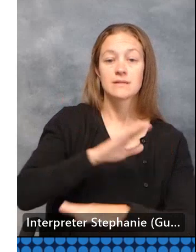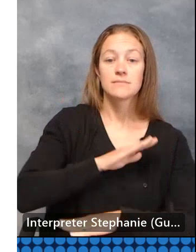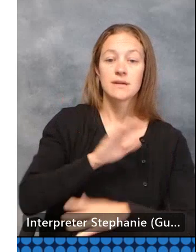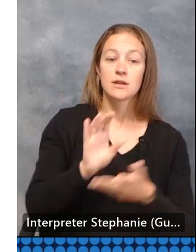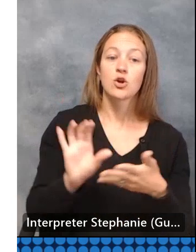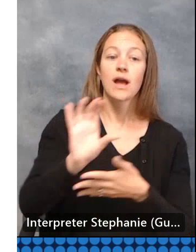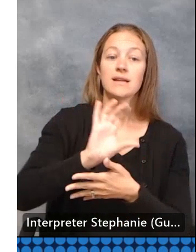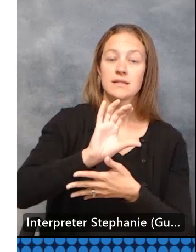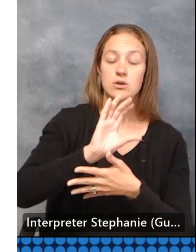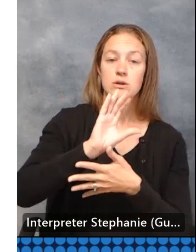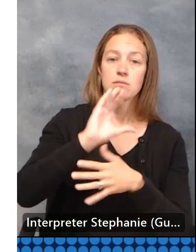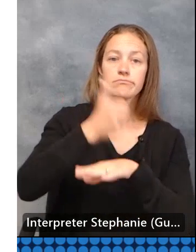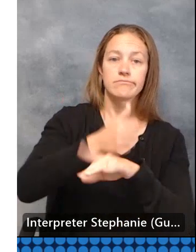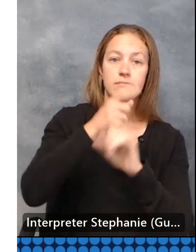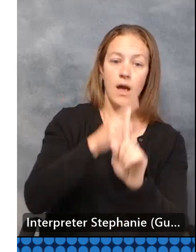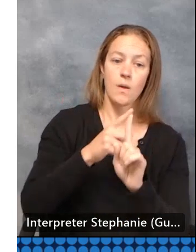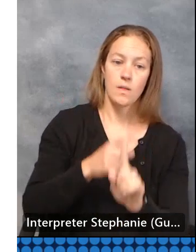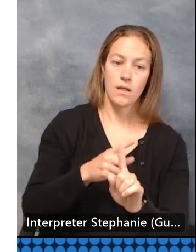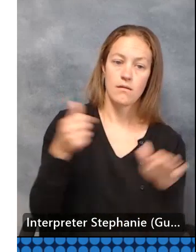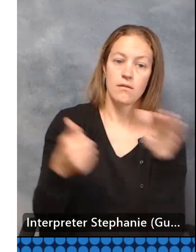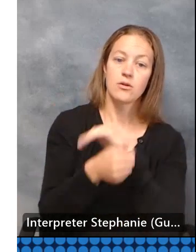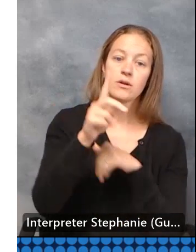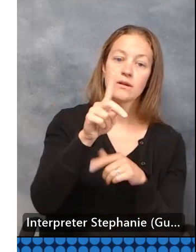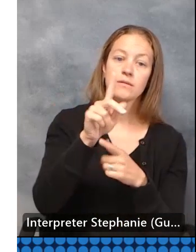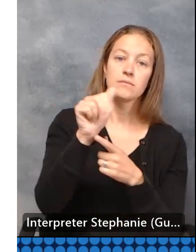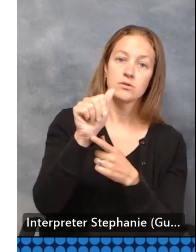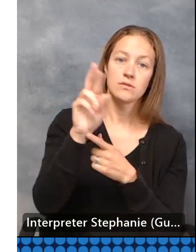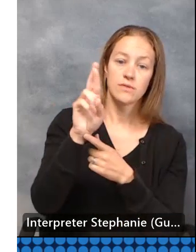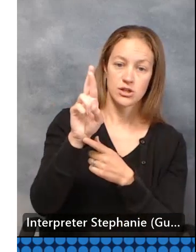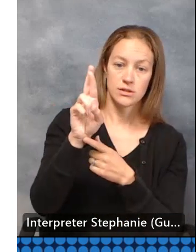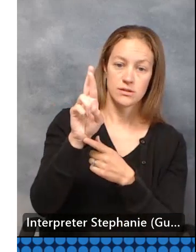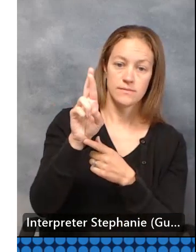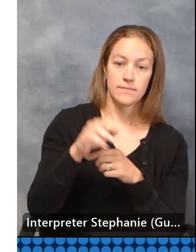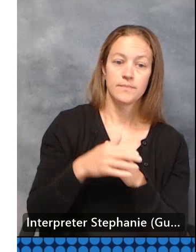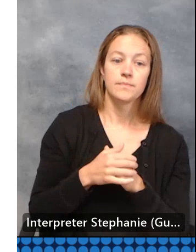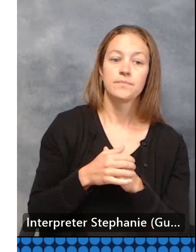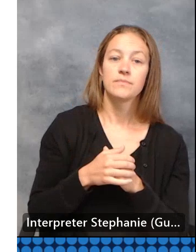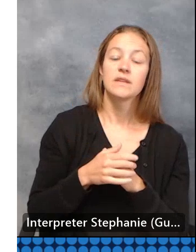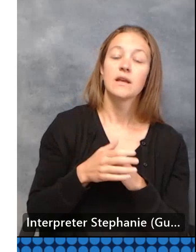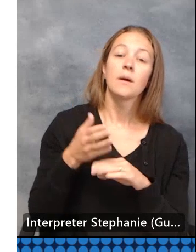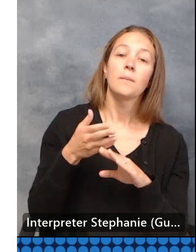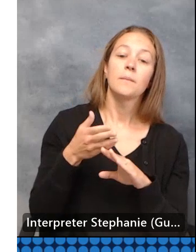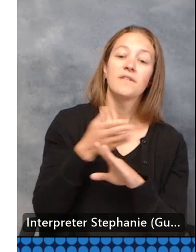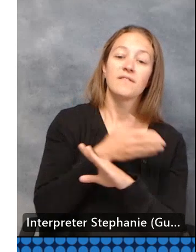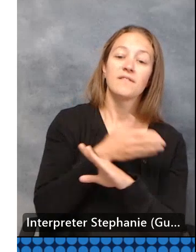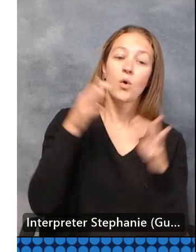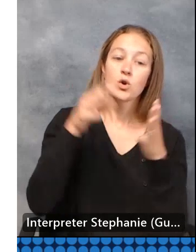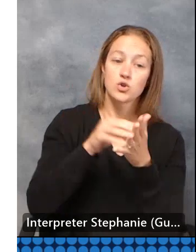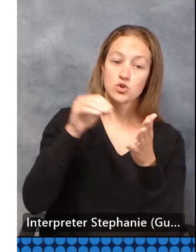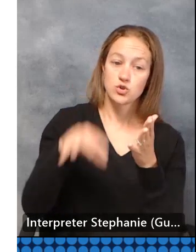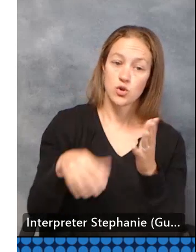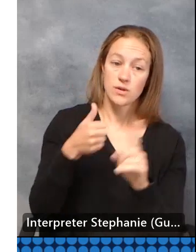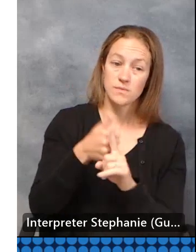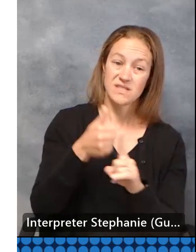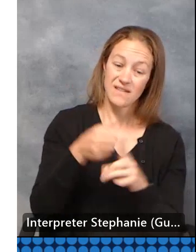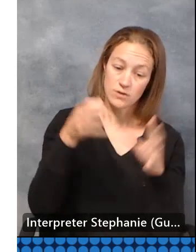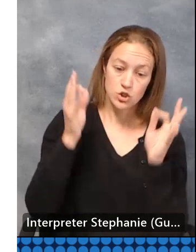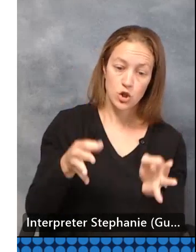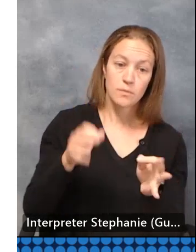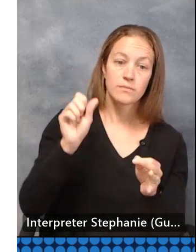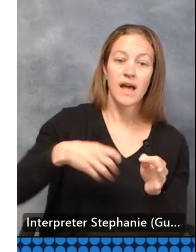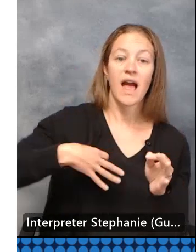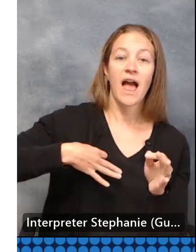criteria outlined in the Kentucky Administrative Regulations. Before a student is determined